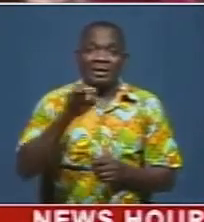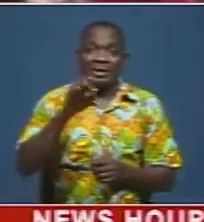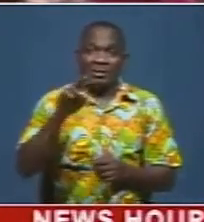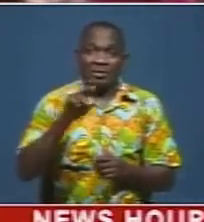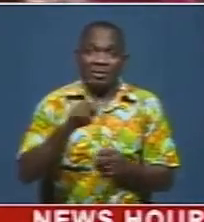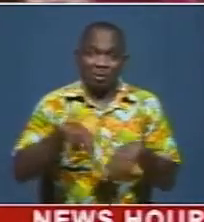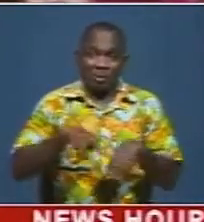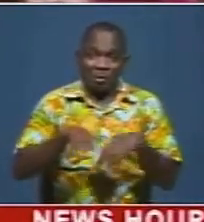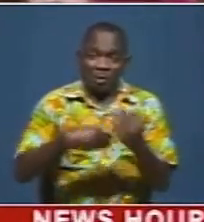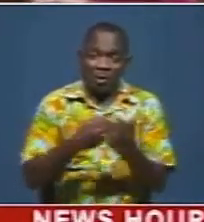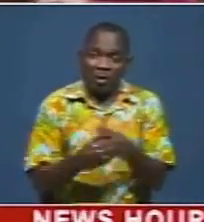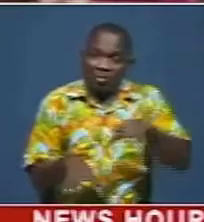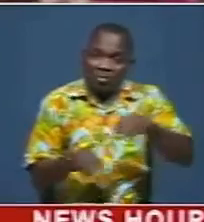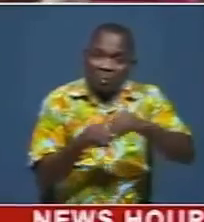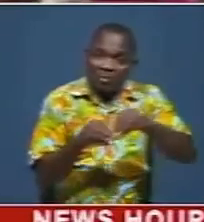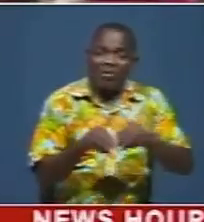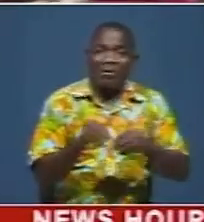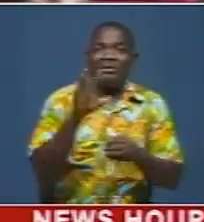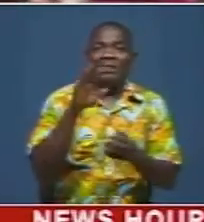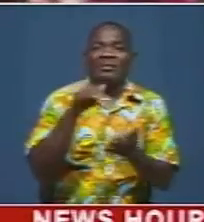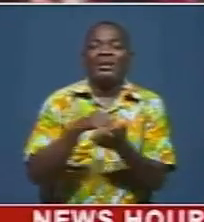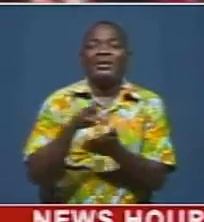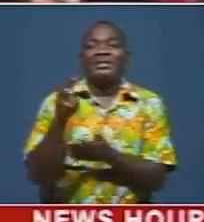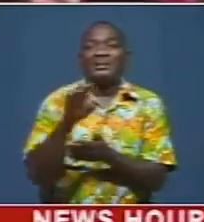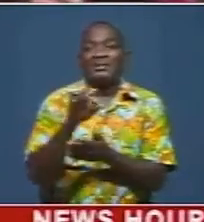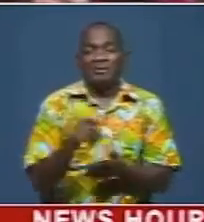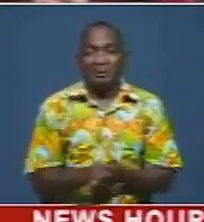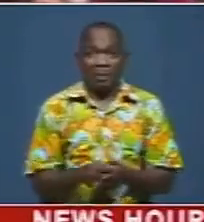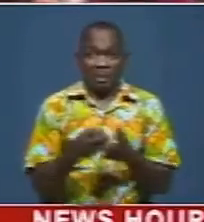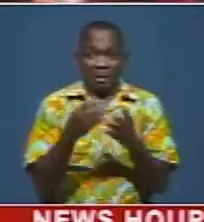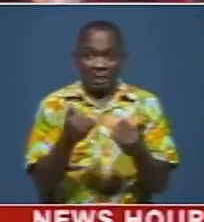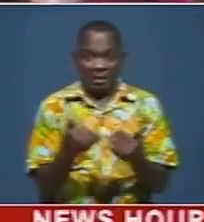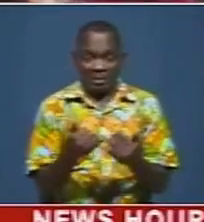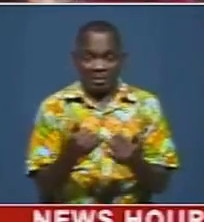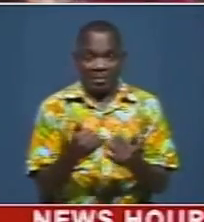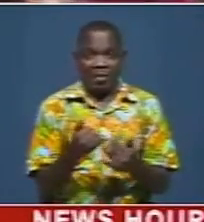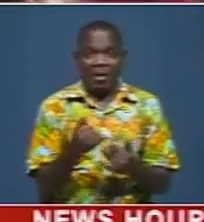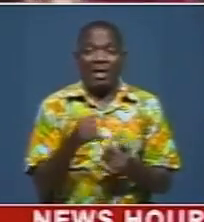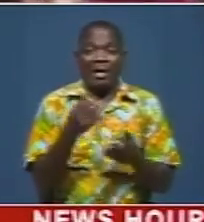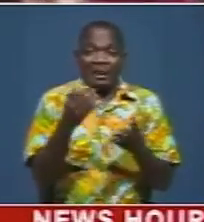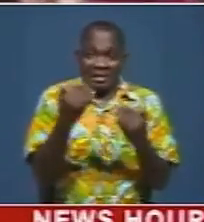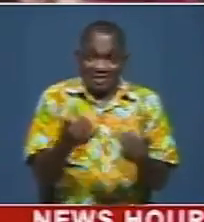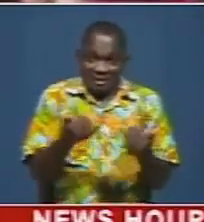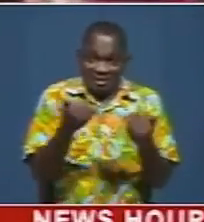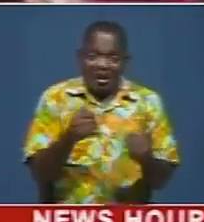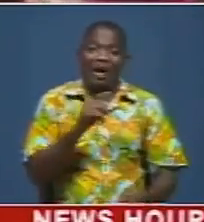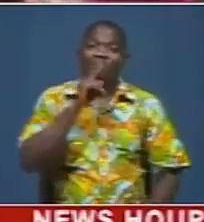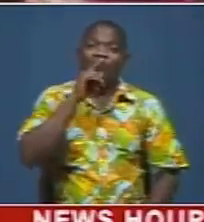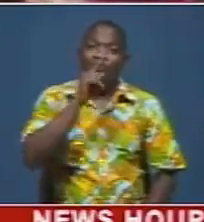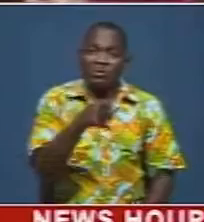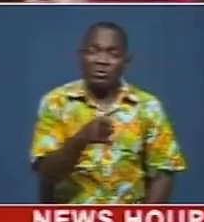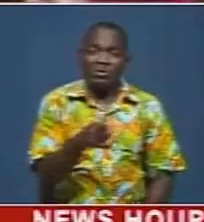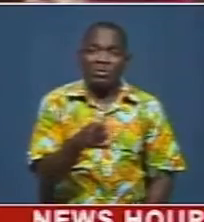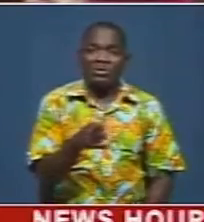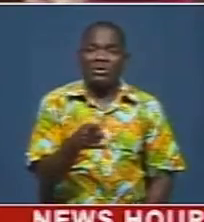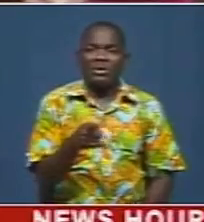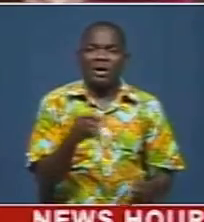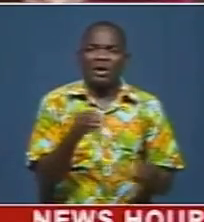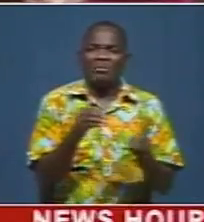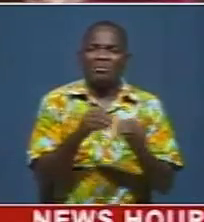5,700 kilometers. They say, minimum, like I said, we have